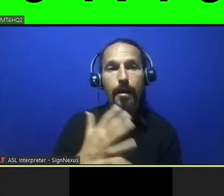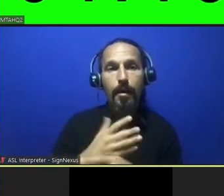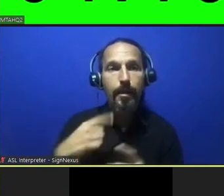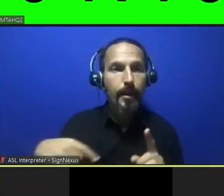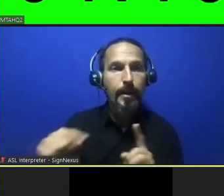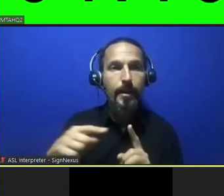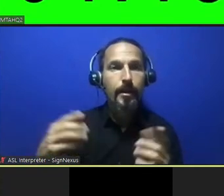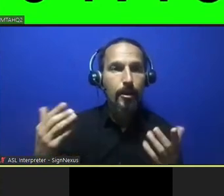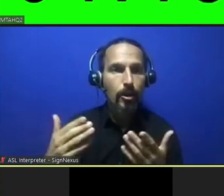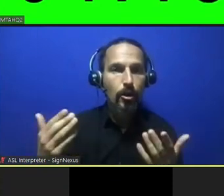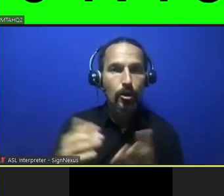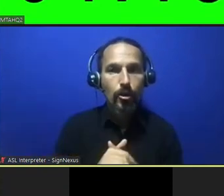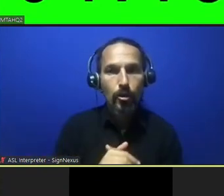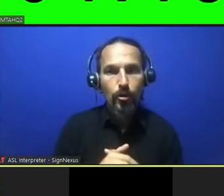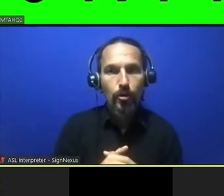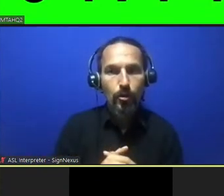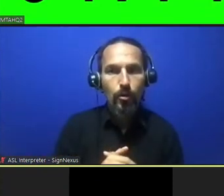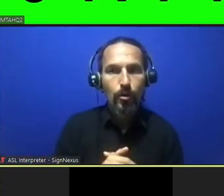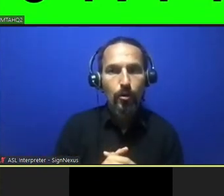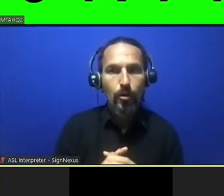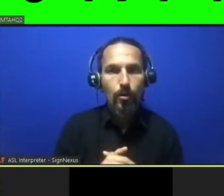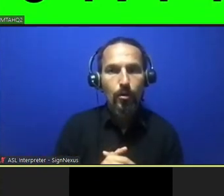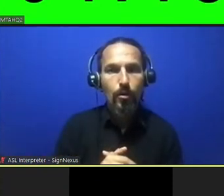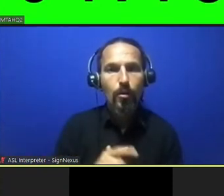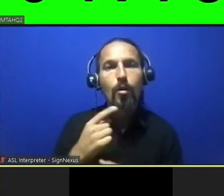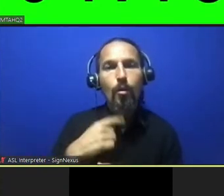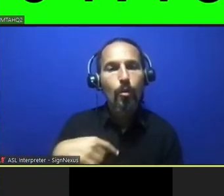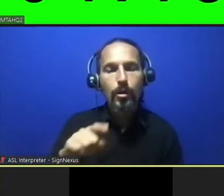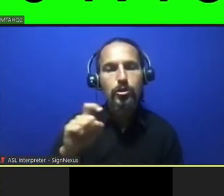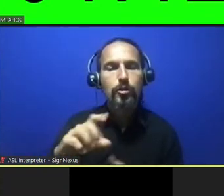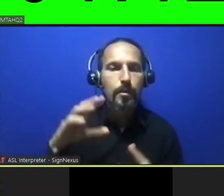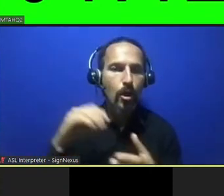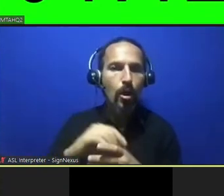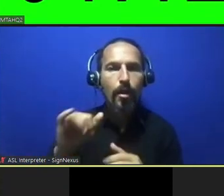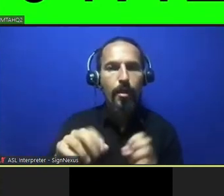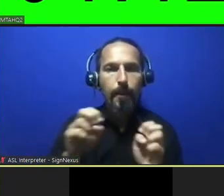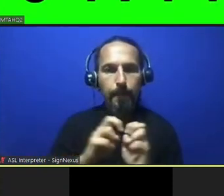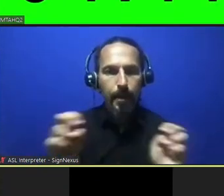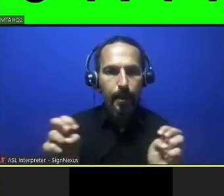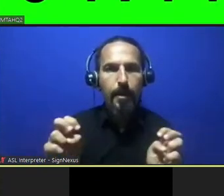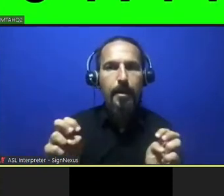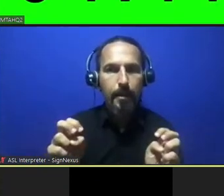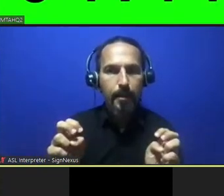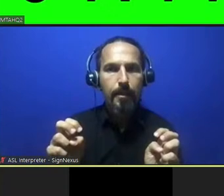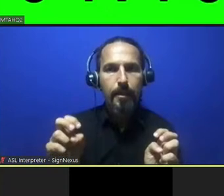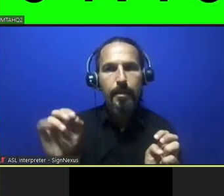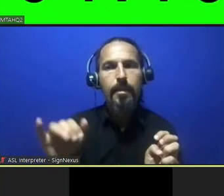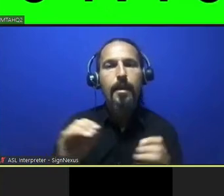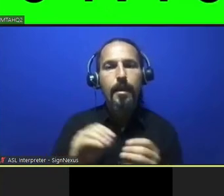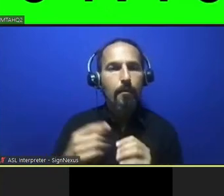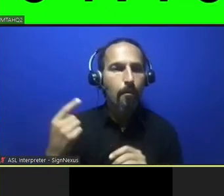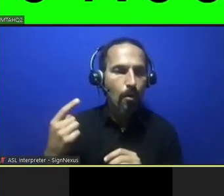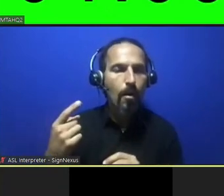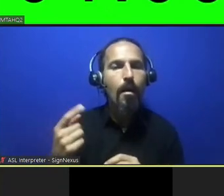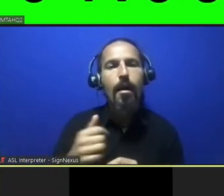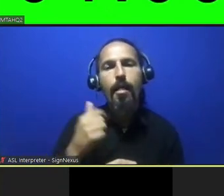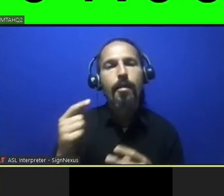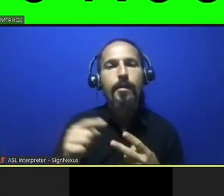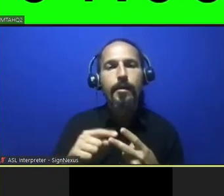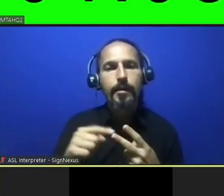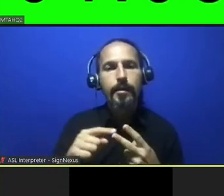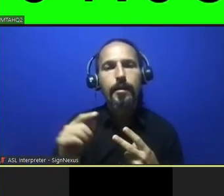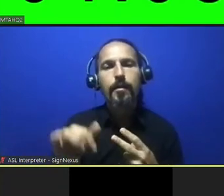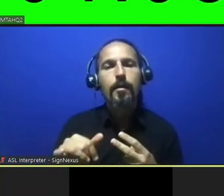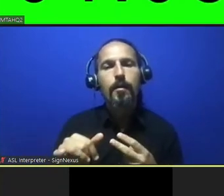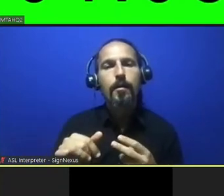because we are included we all should be included on the panel that's number one number two this congestion pricing is